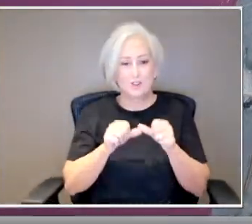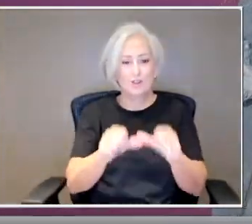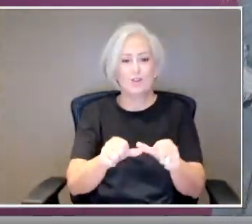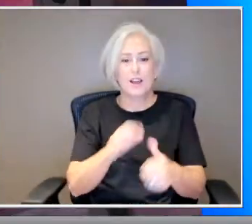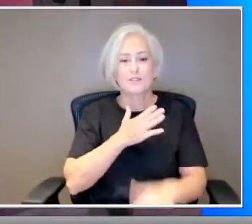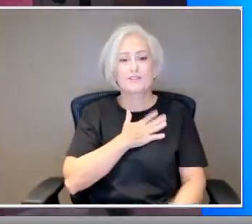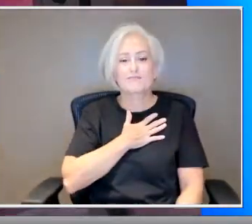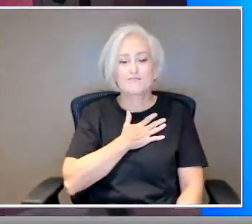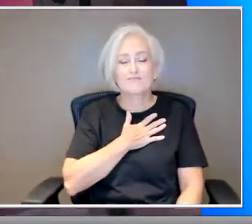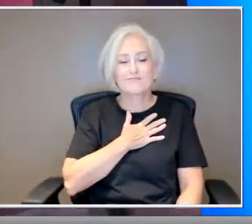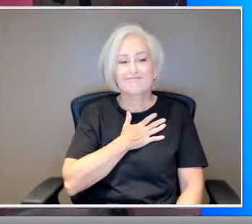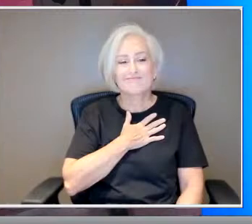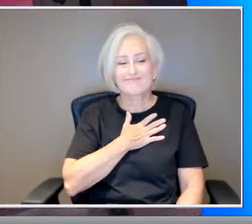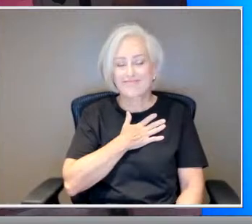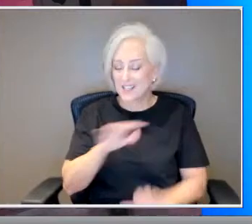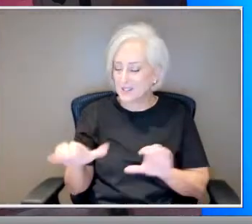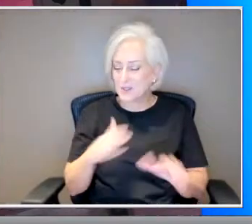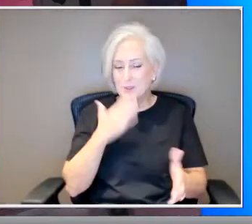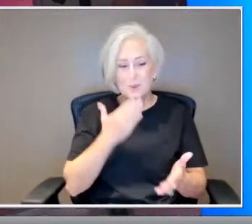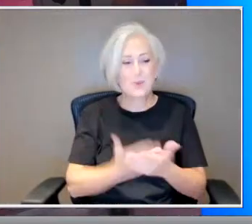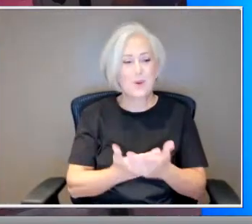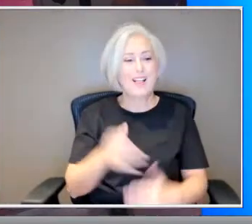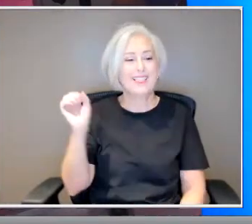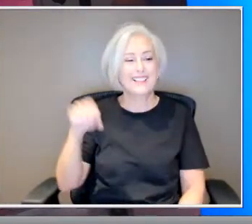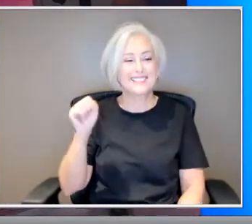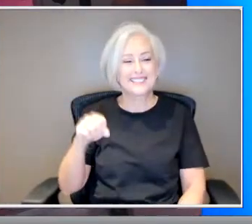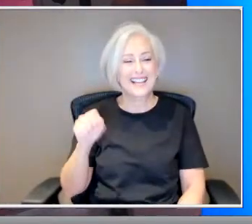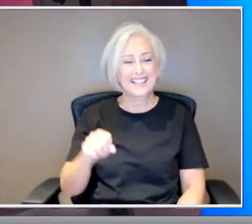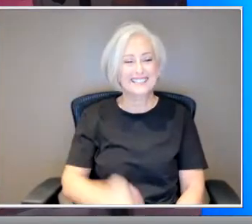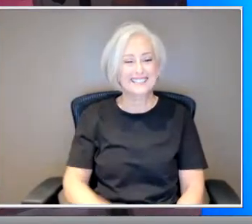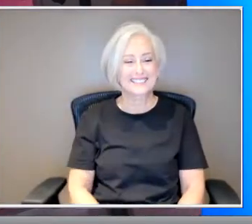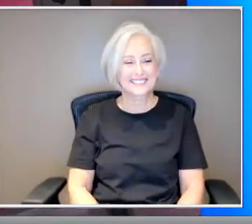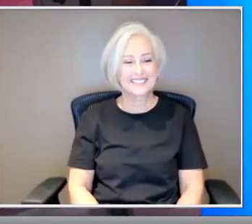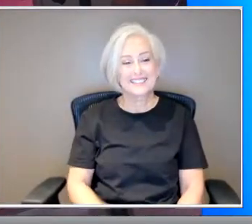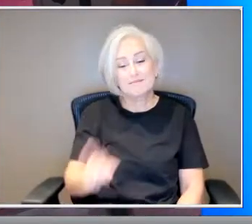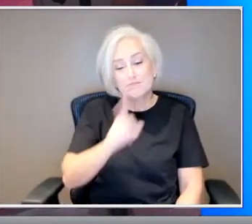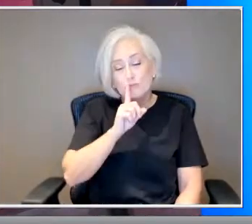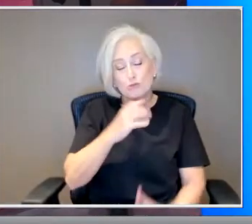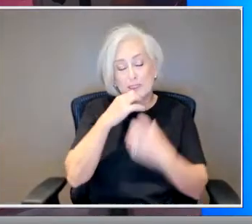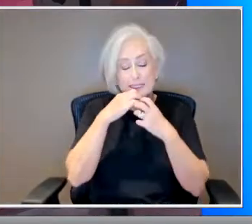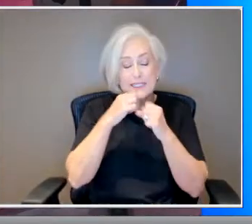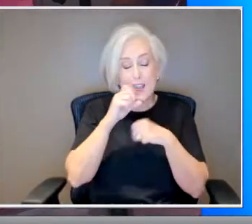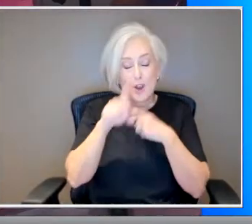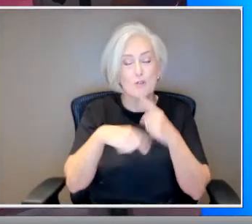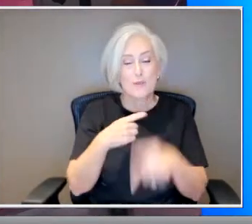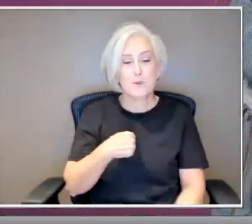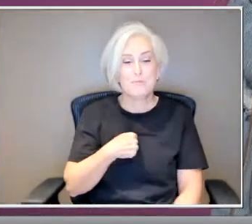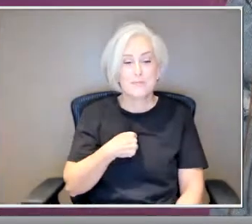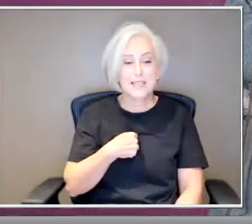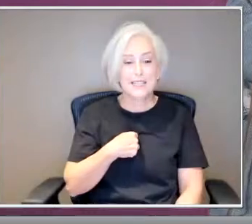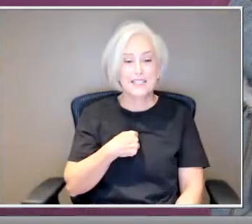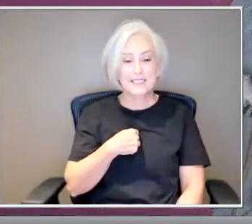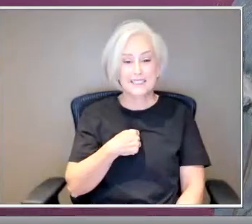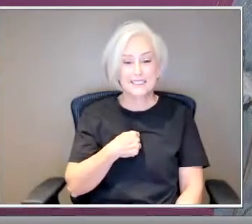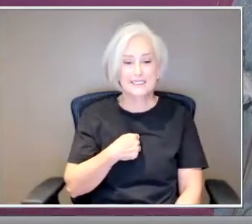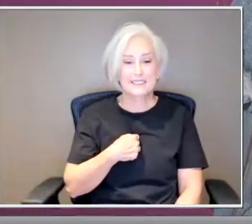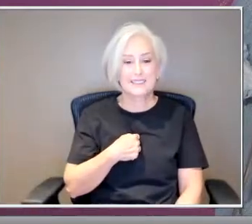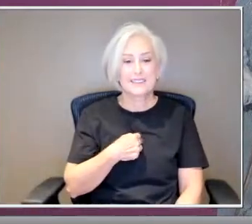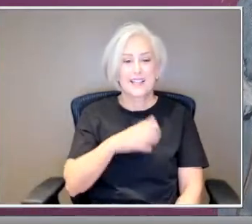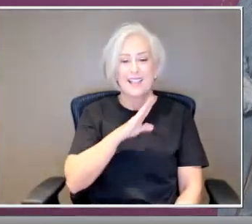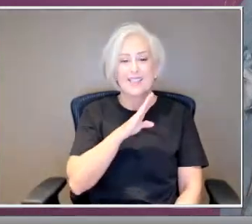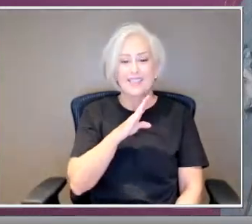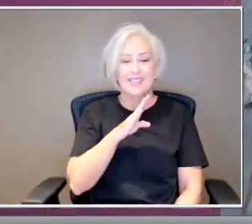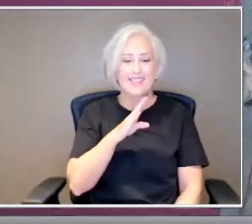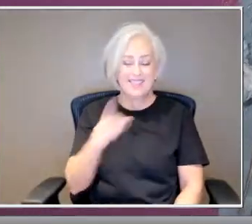And thrive. Yes. And they cared. It's beautiful. They really cared. Other than them saying we care, they showed it.